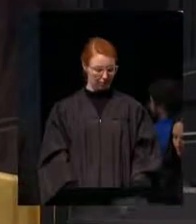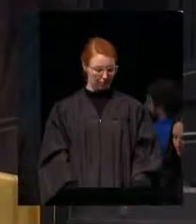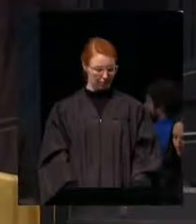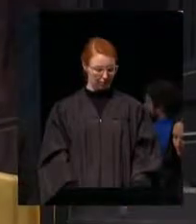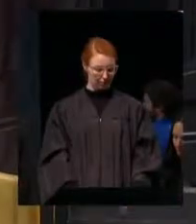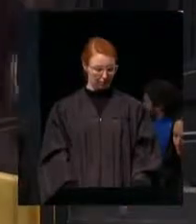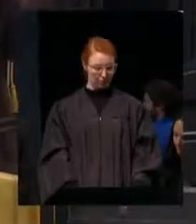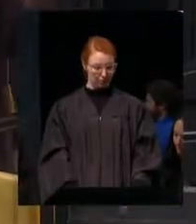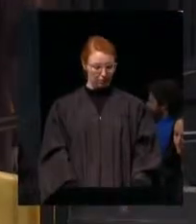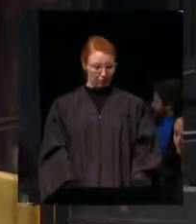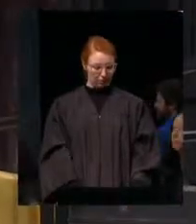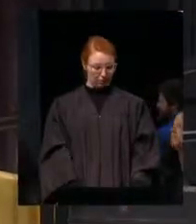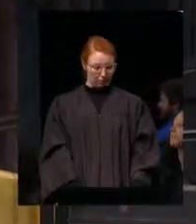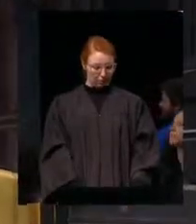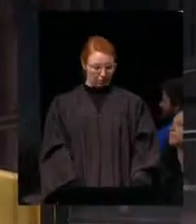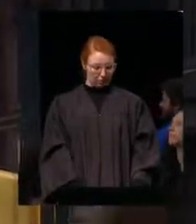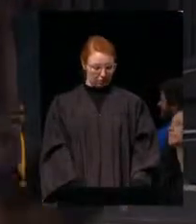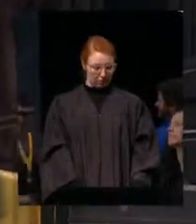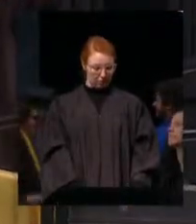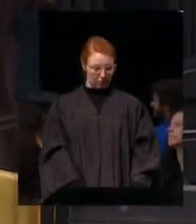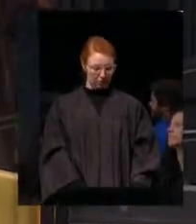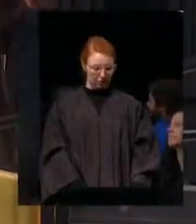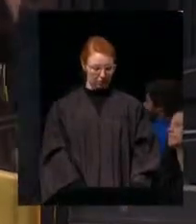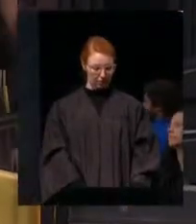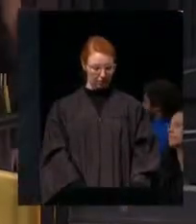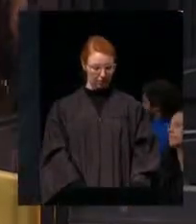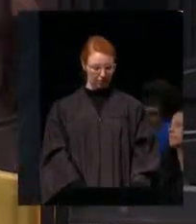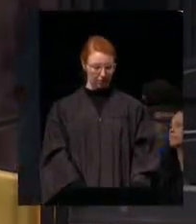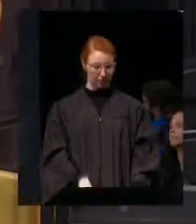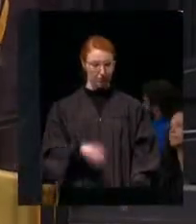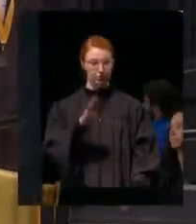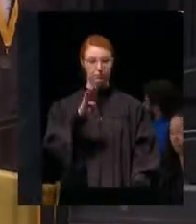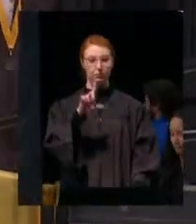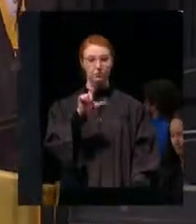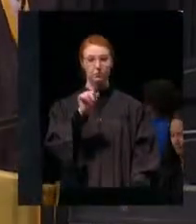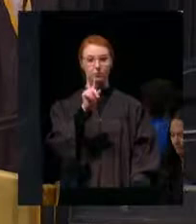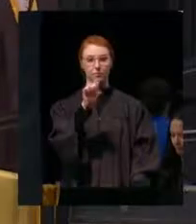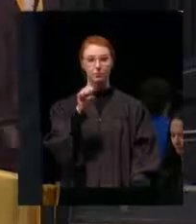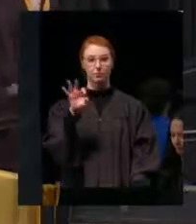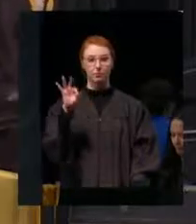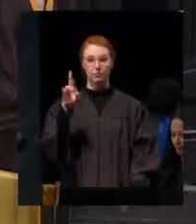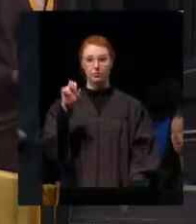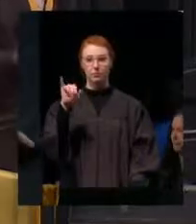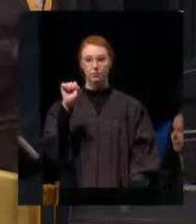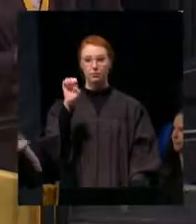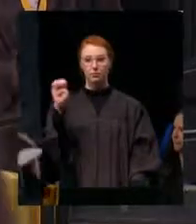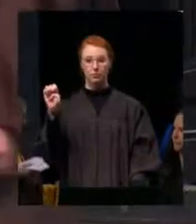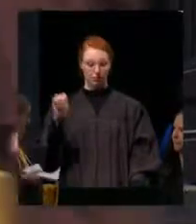Blake Frazee.